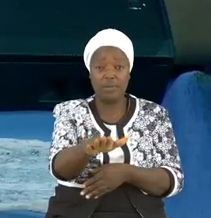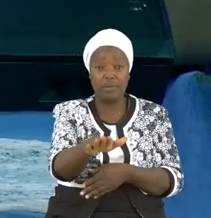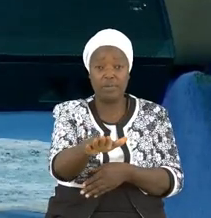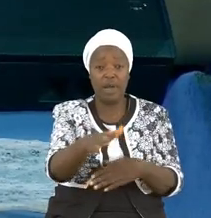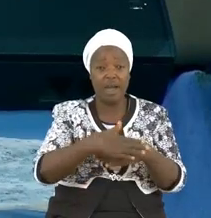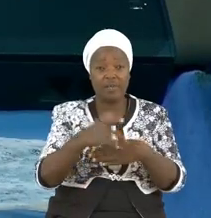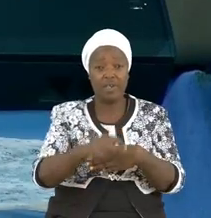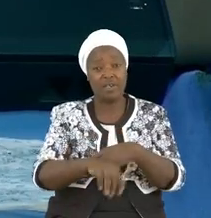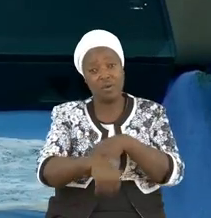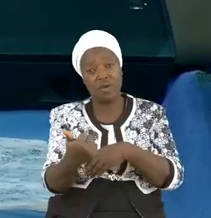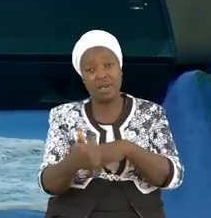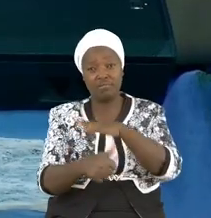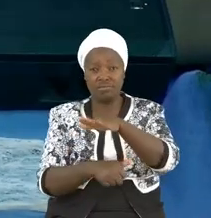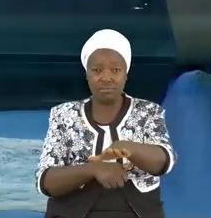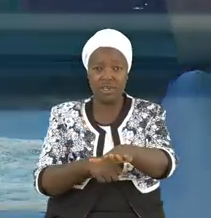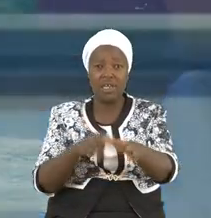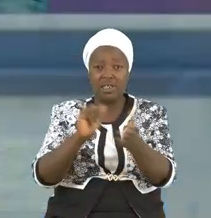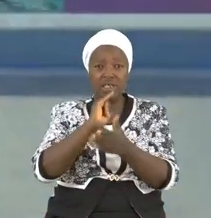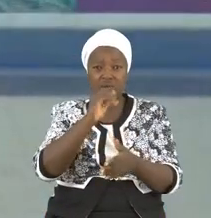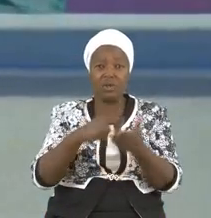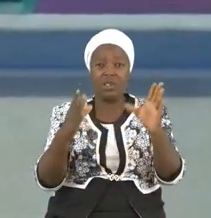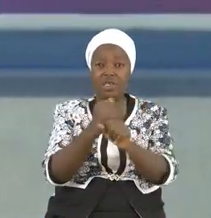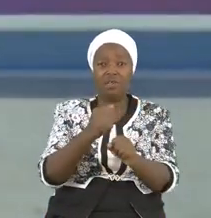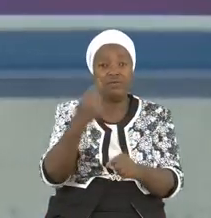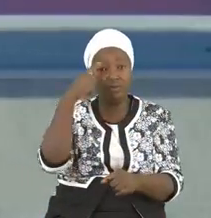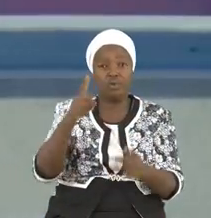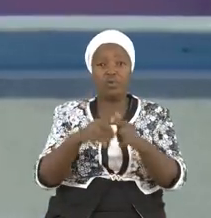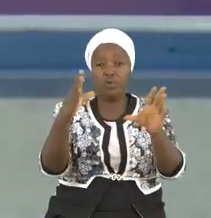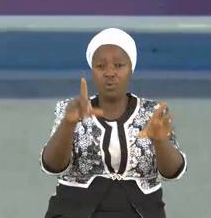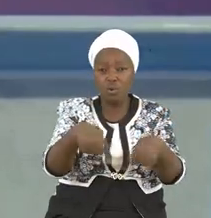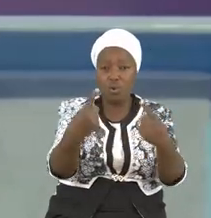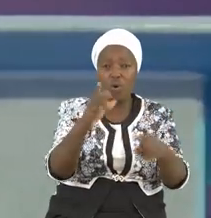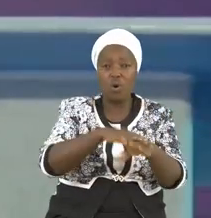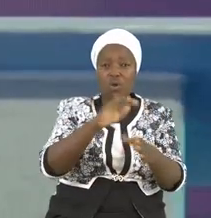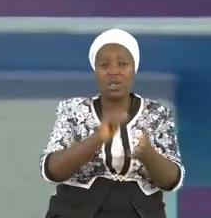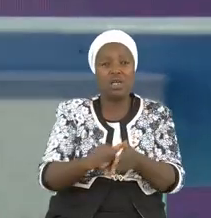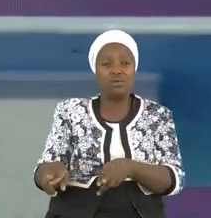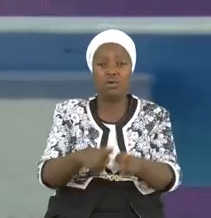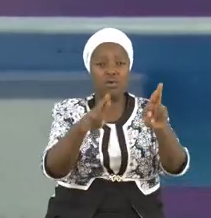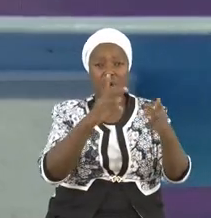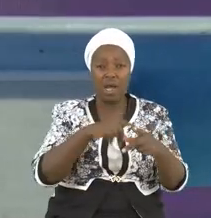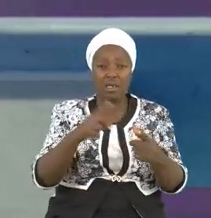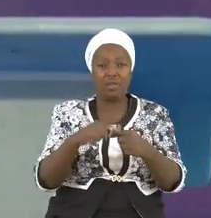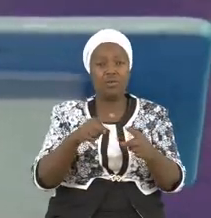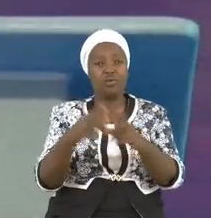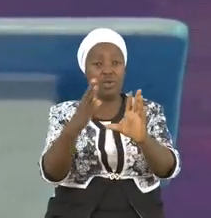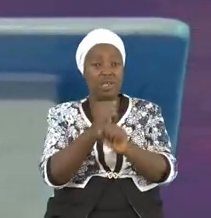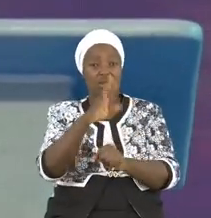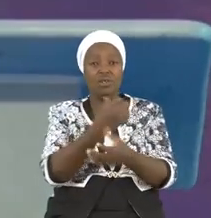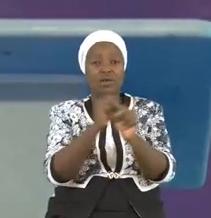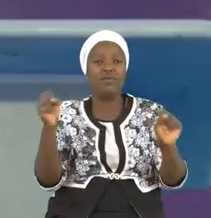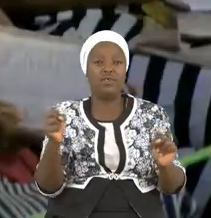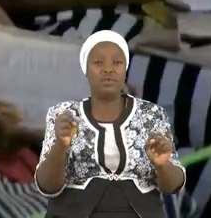it takes for you to go on that road and to get your redemption. You'll get